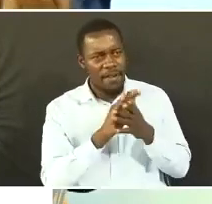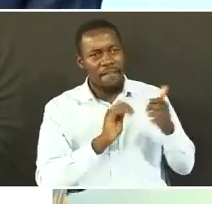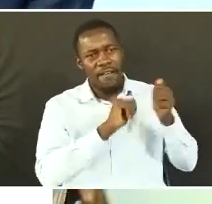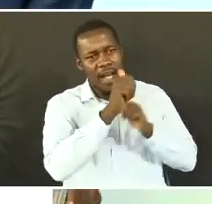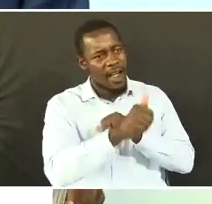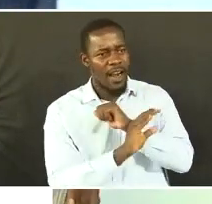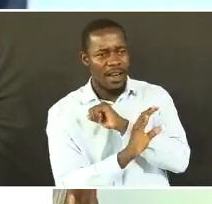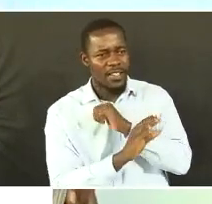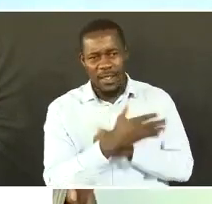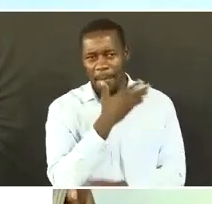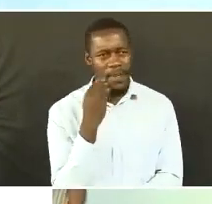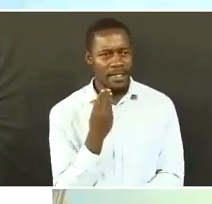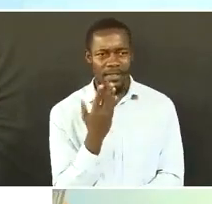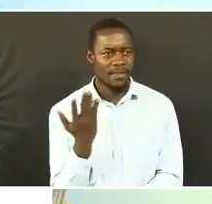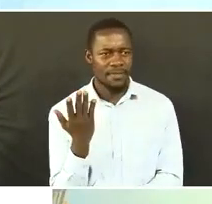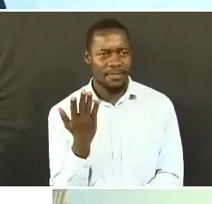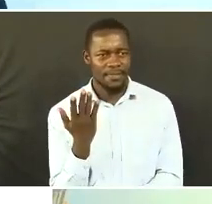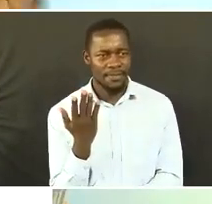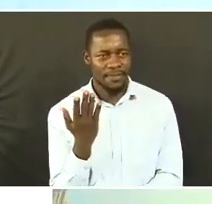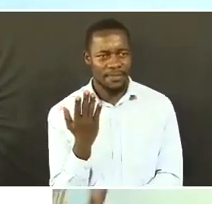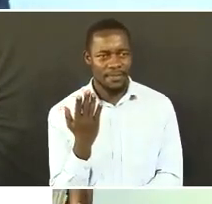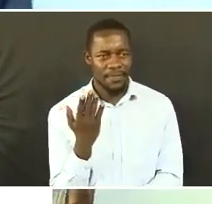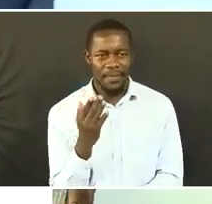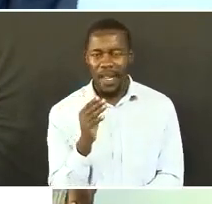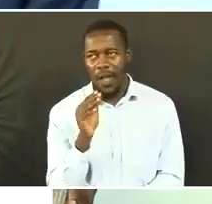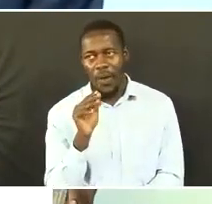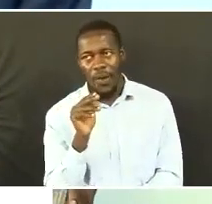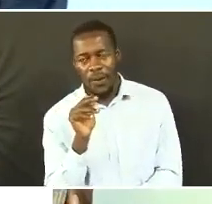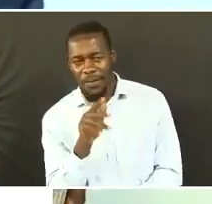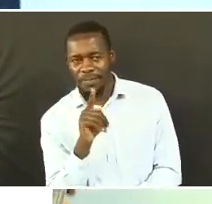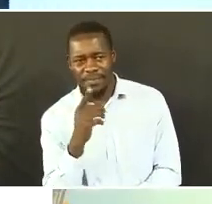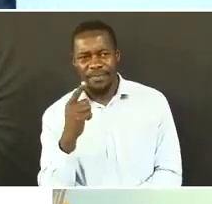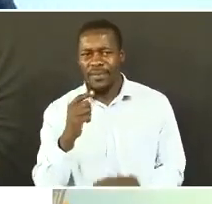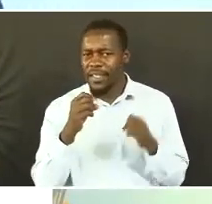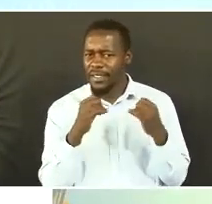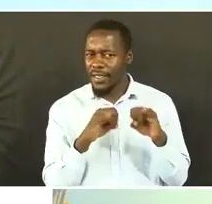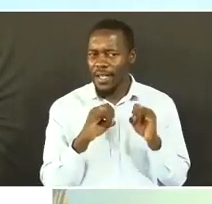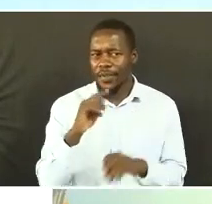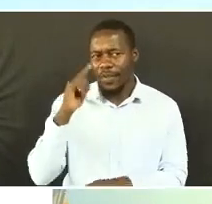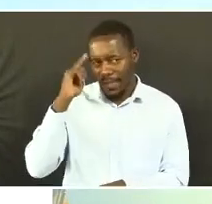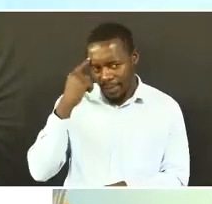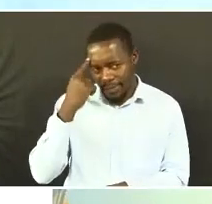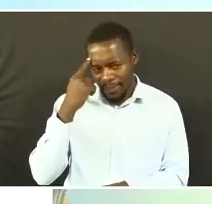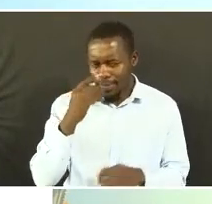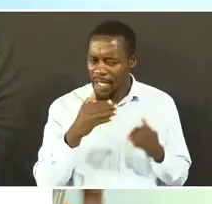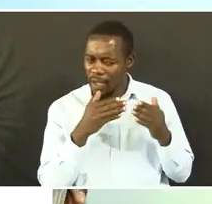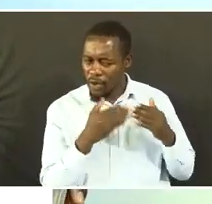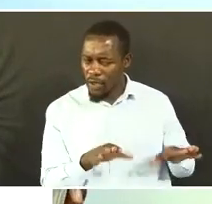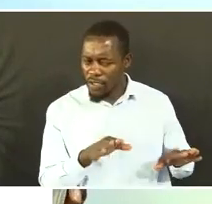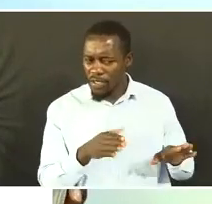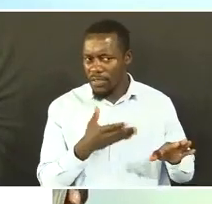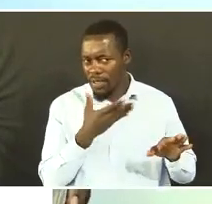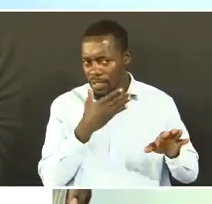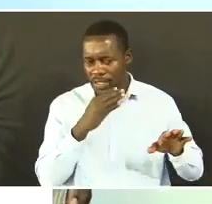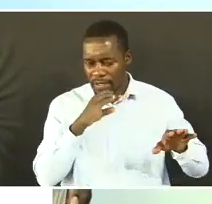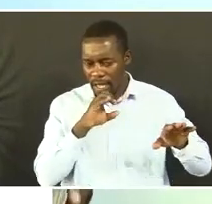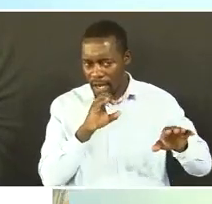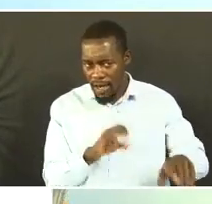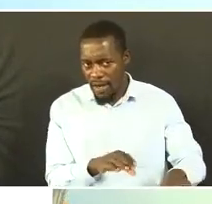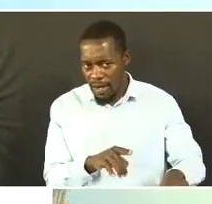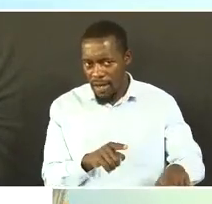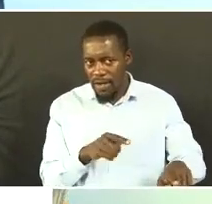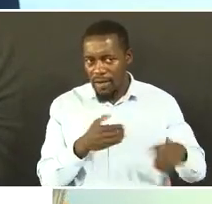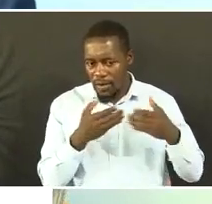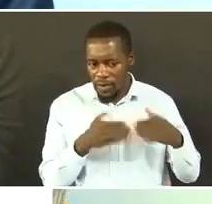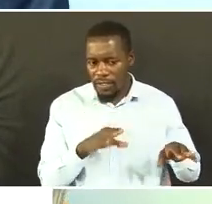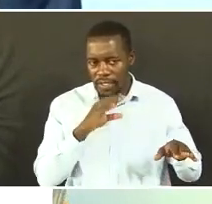familiar? Picture with me in your sanctified imagination as prodigal Sean packs his bags. He wound